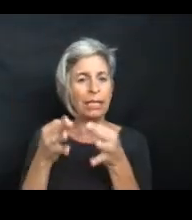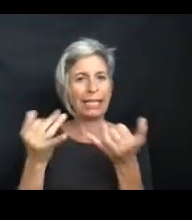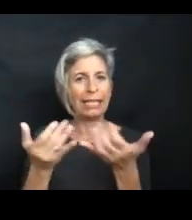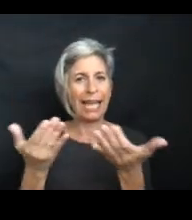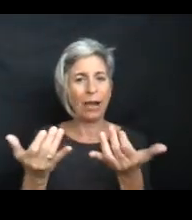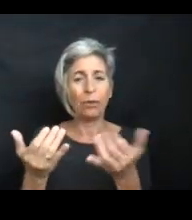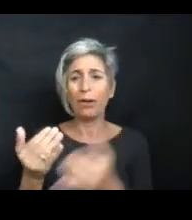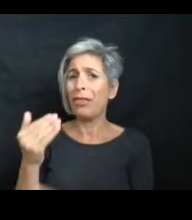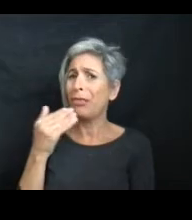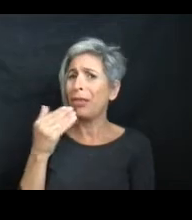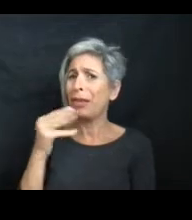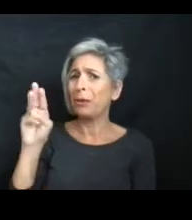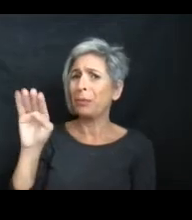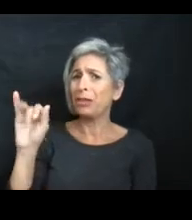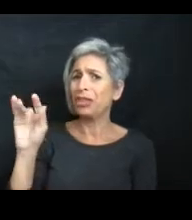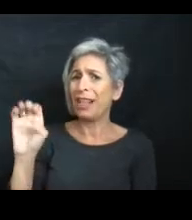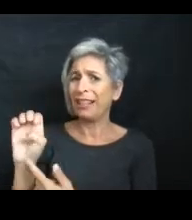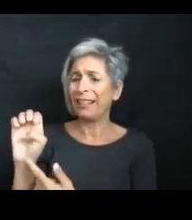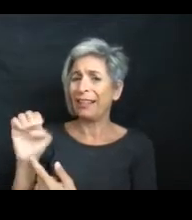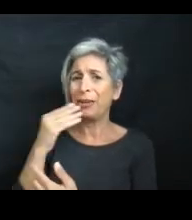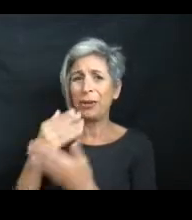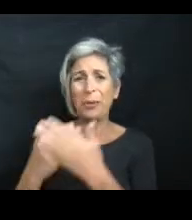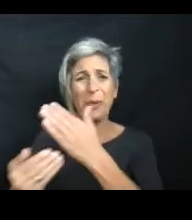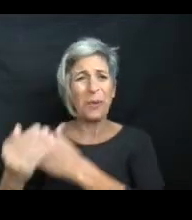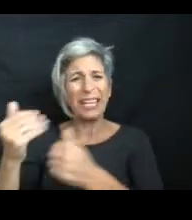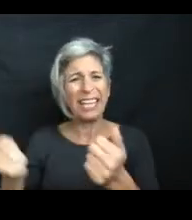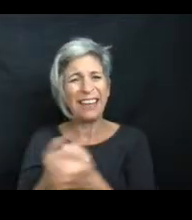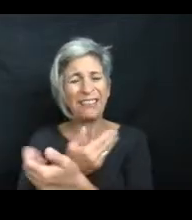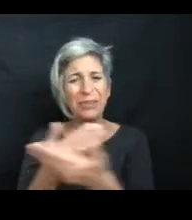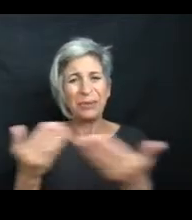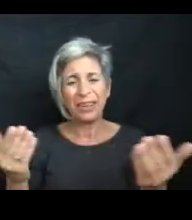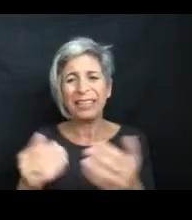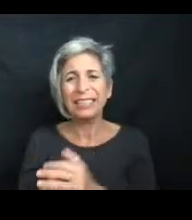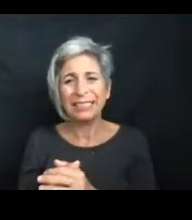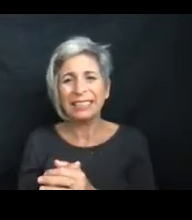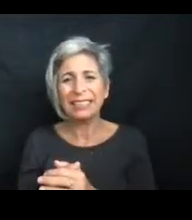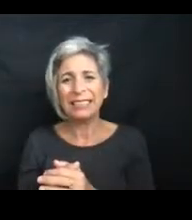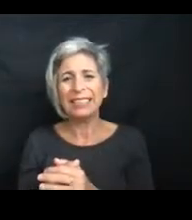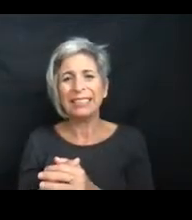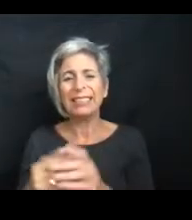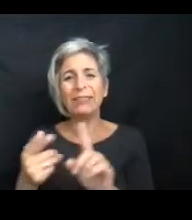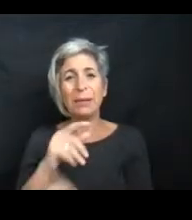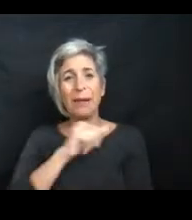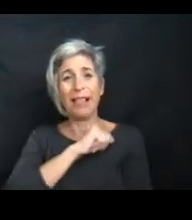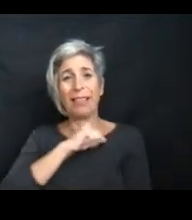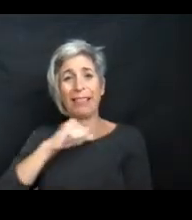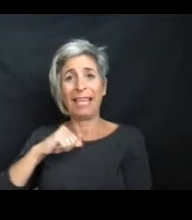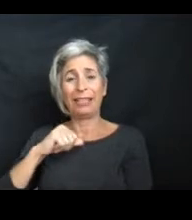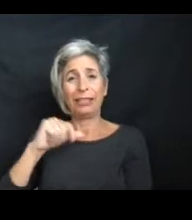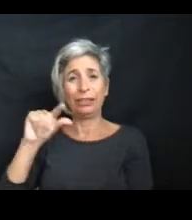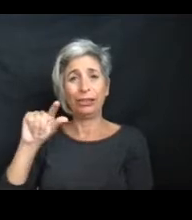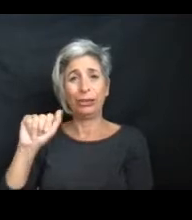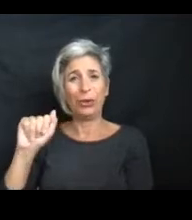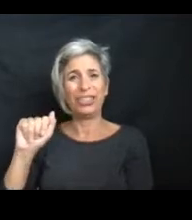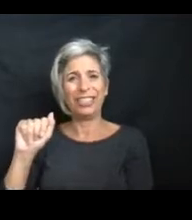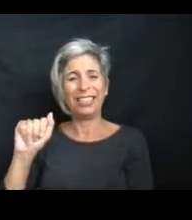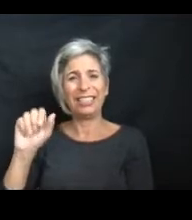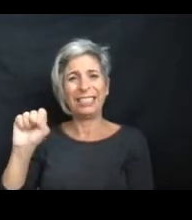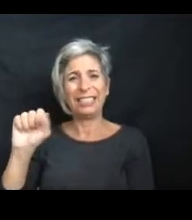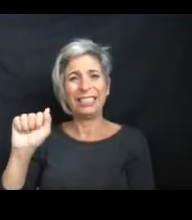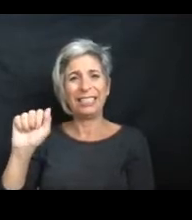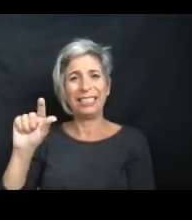Sure. Thanks, Michelle. Good morning, everybody. This is Harish Krishna from Atlanta, Georgia with Sages Networks.